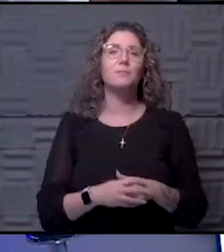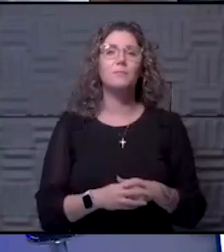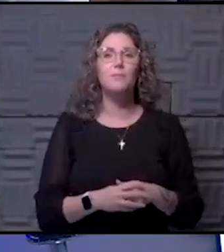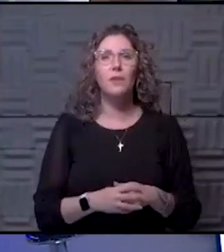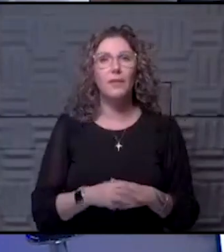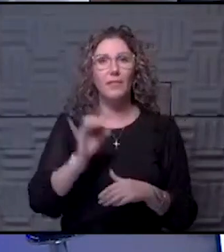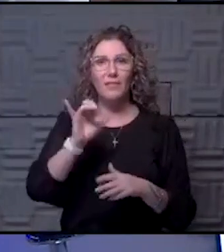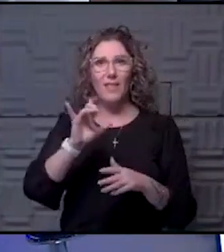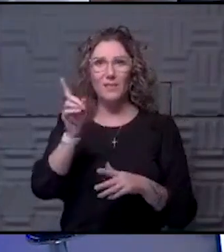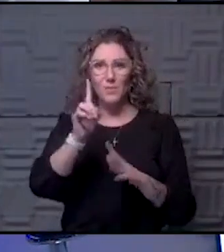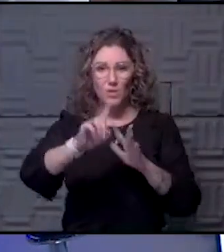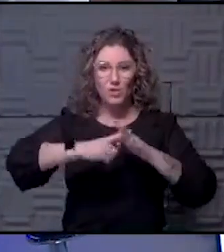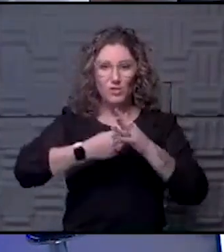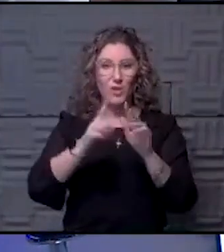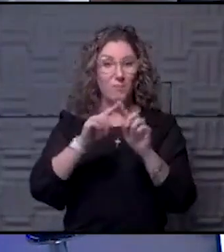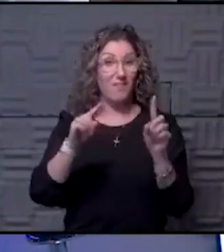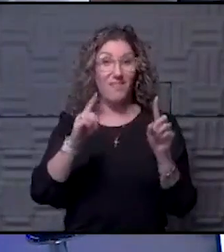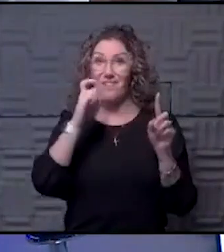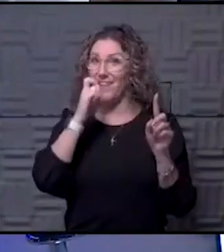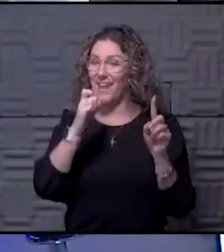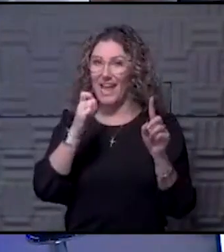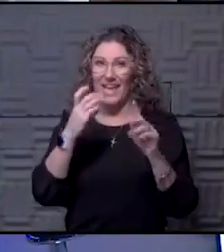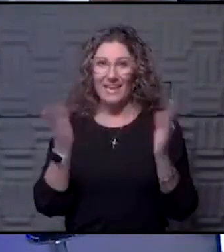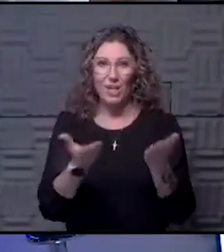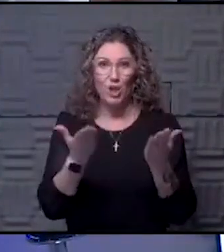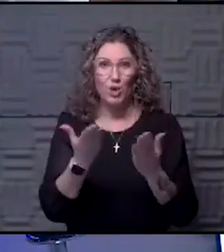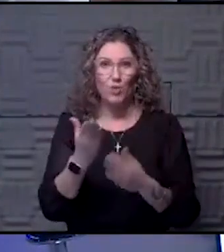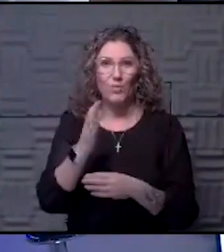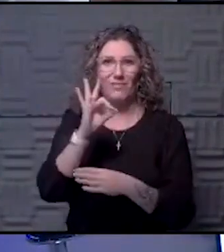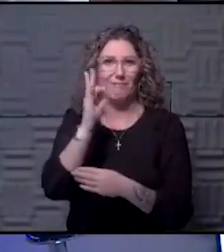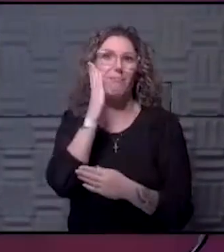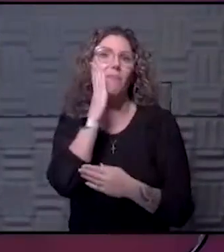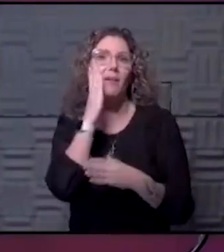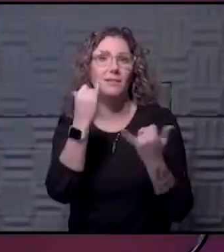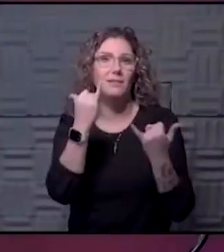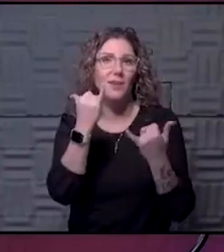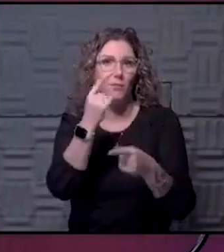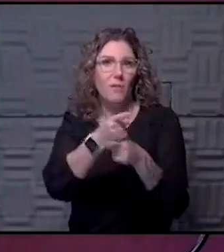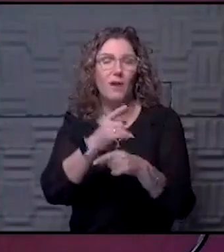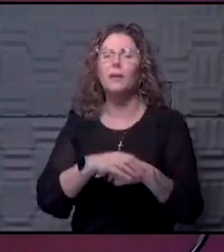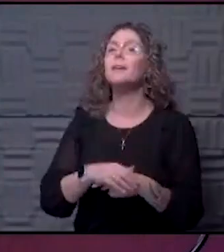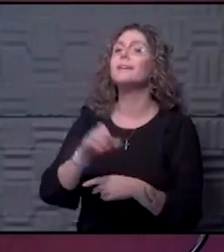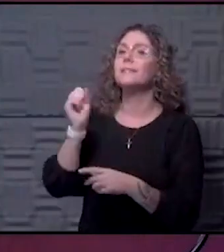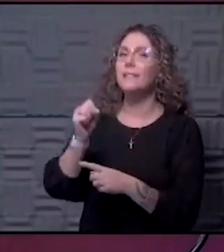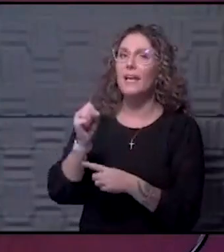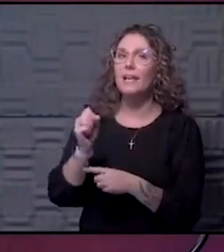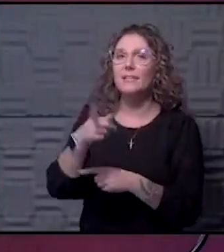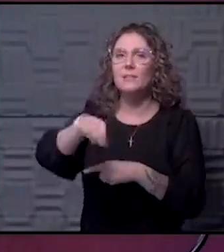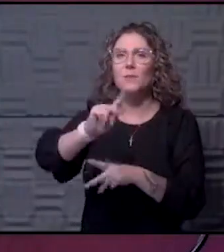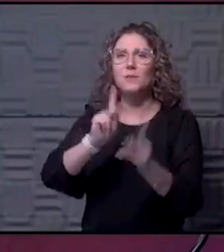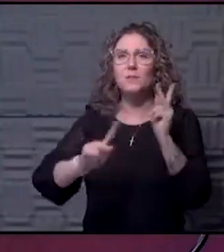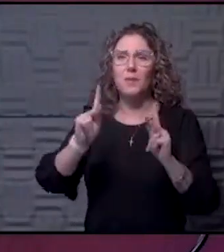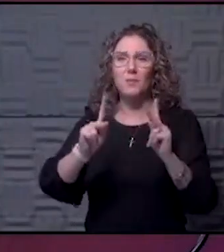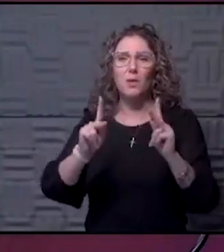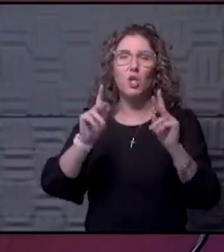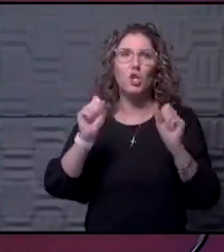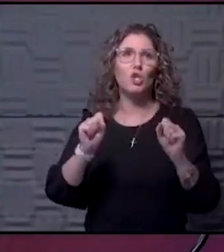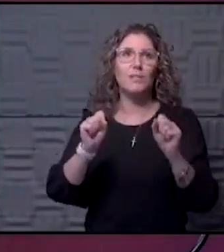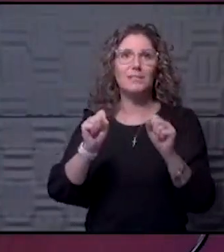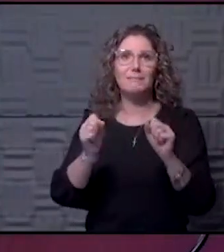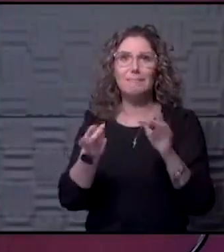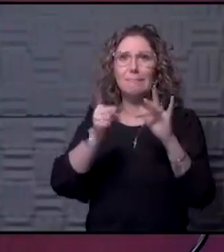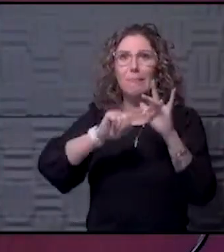That's where we started, but that's not where we're at with those 9 beds today, correct? Correct. Yeah, so those folks, it was a way that they could bypass